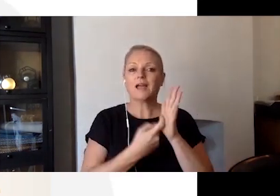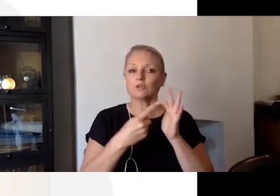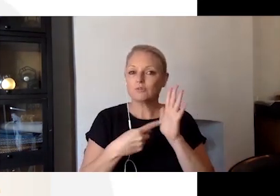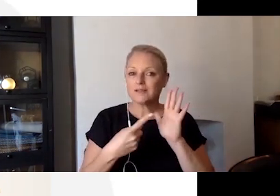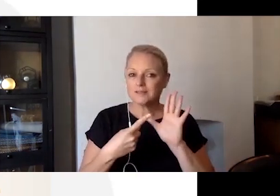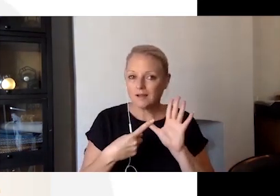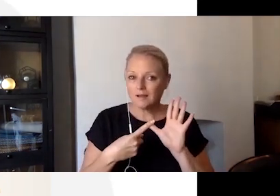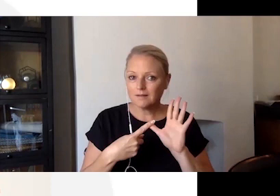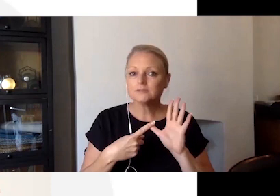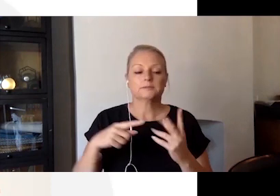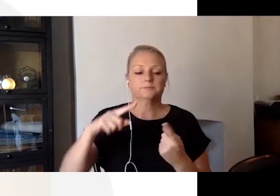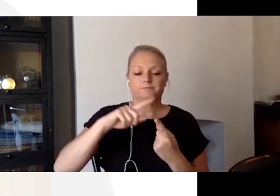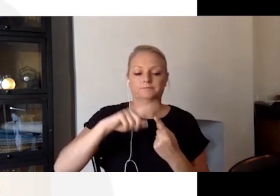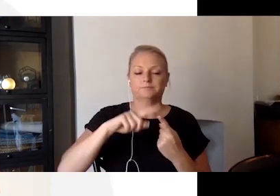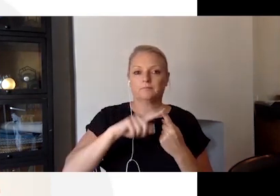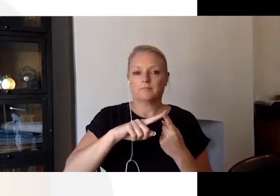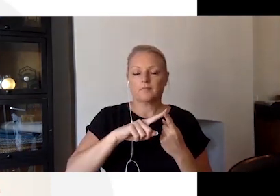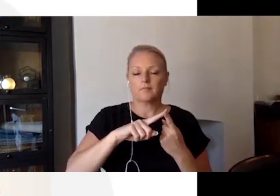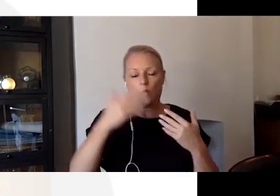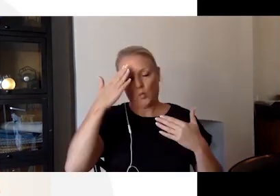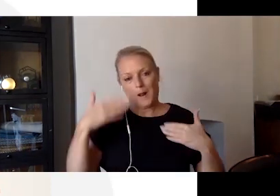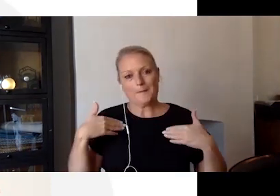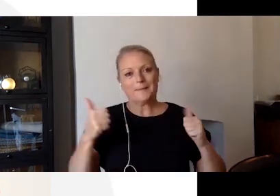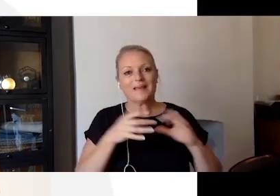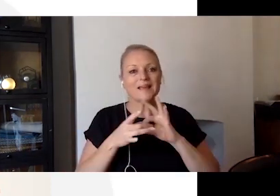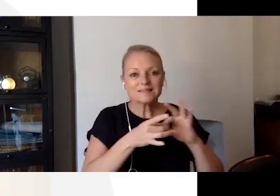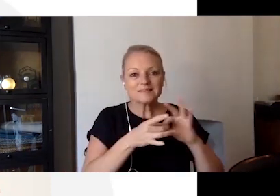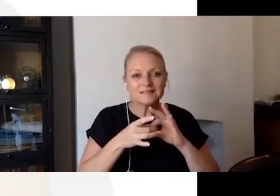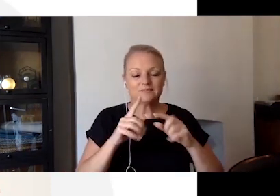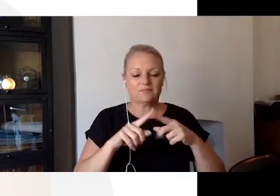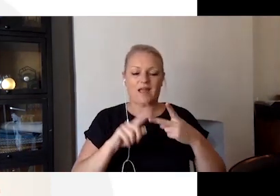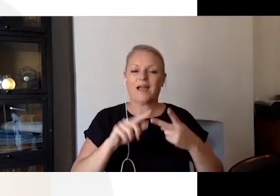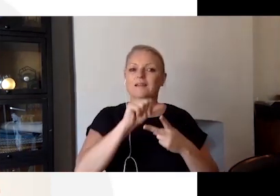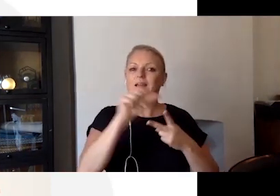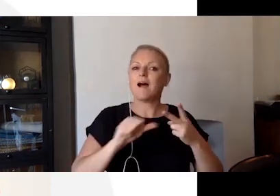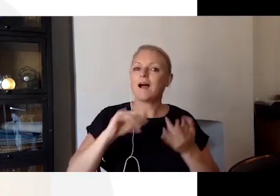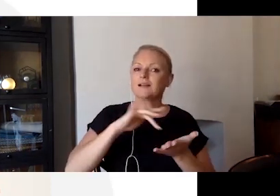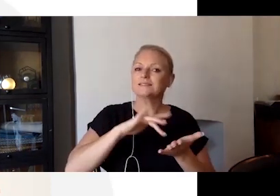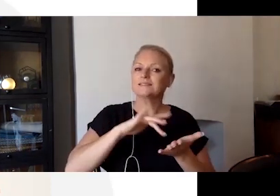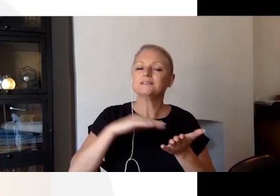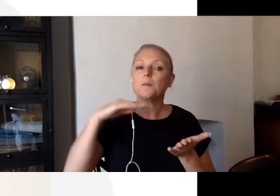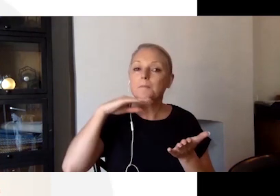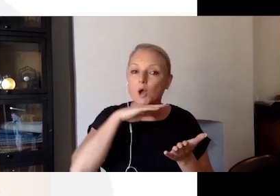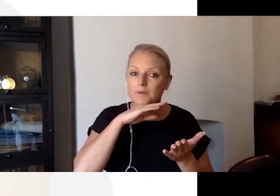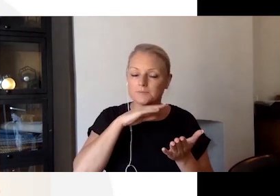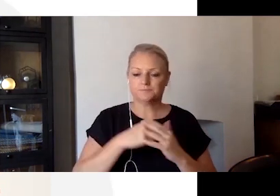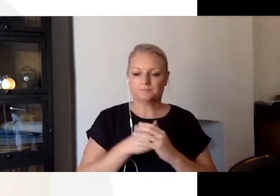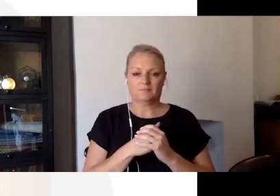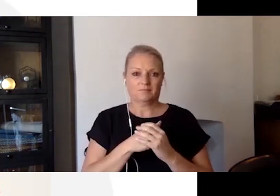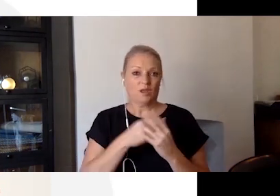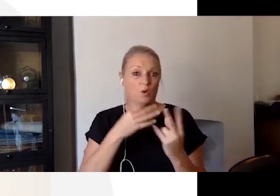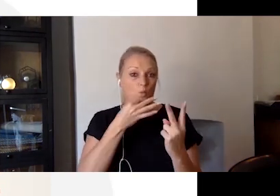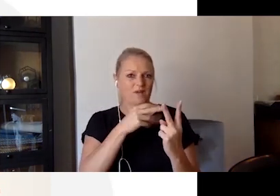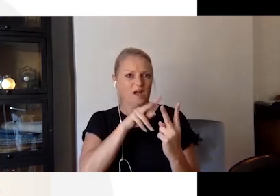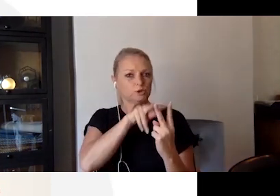a psychologist, performer and trustee at the Arts Centre Melbourne. We invite Tracy and Greta to provide us some practical